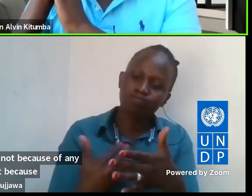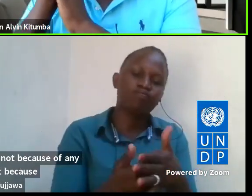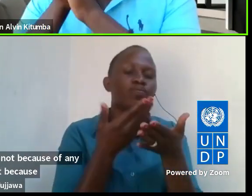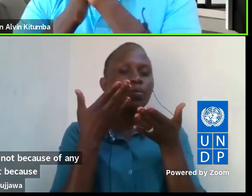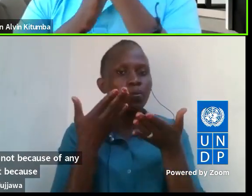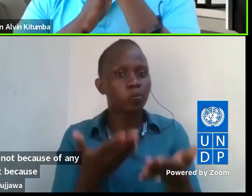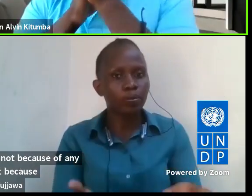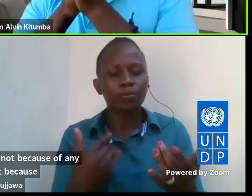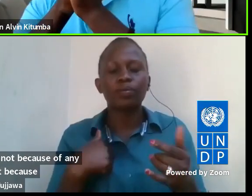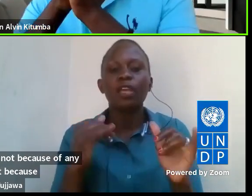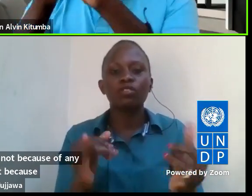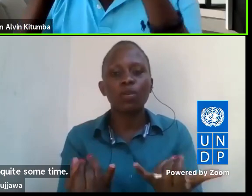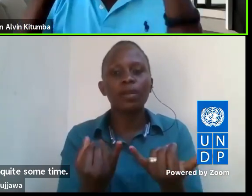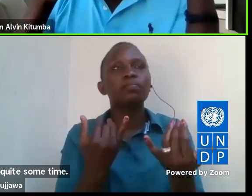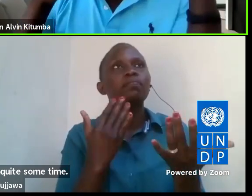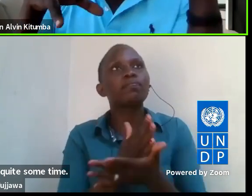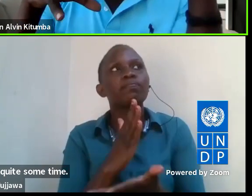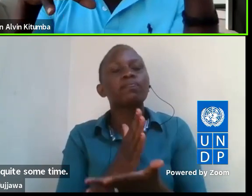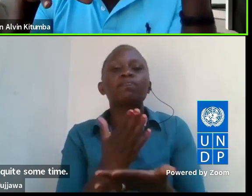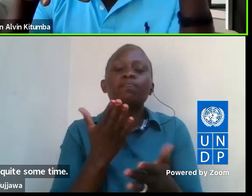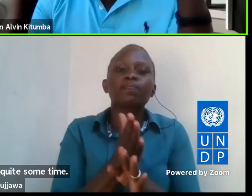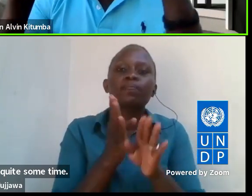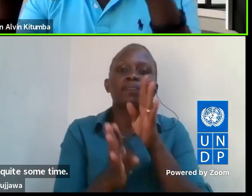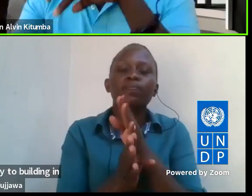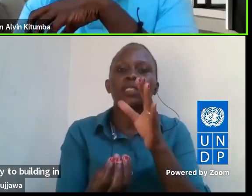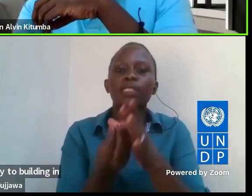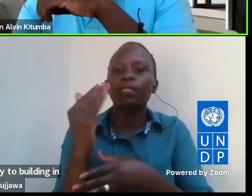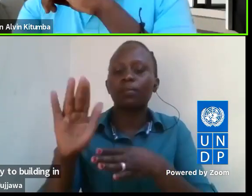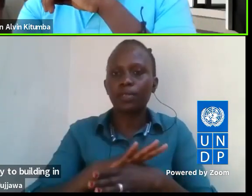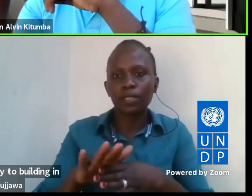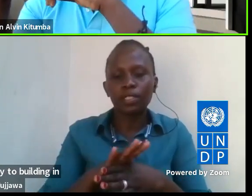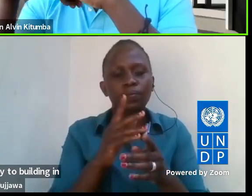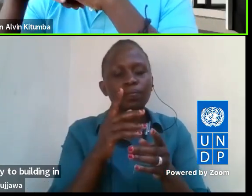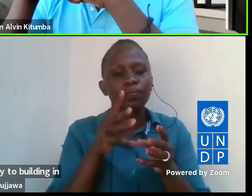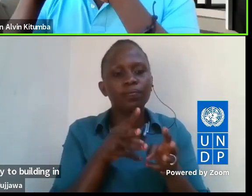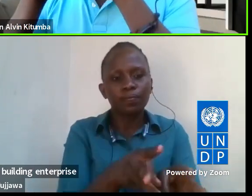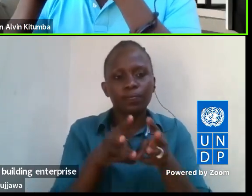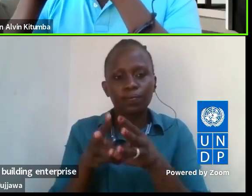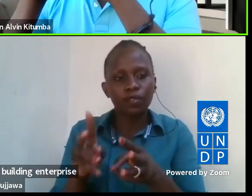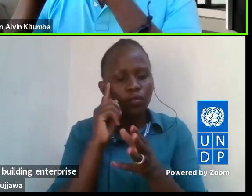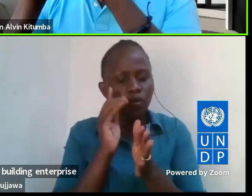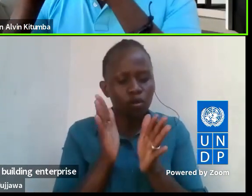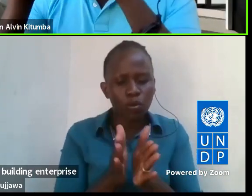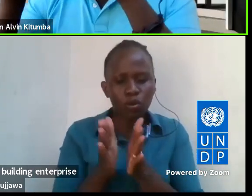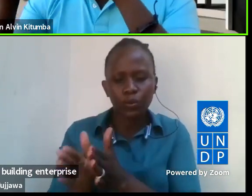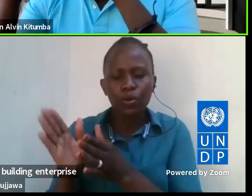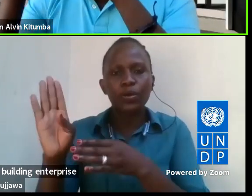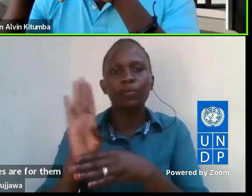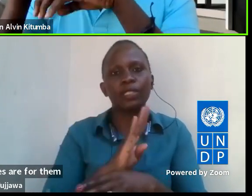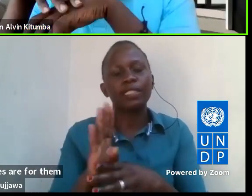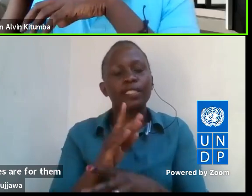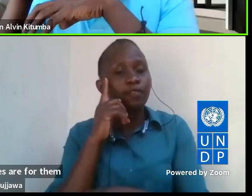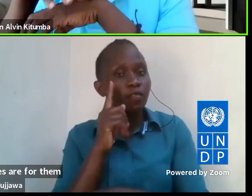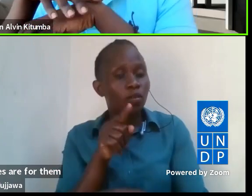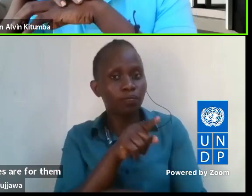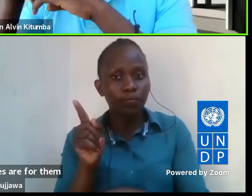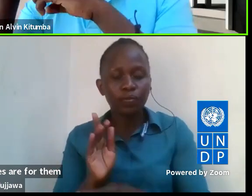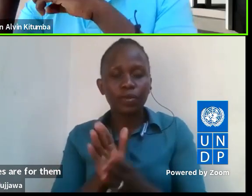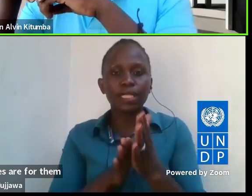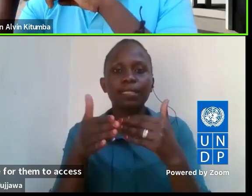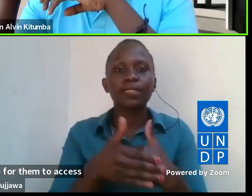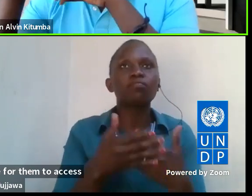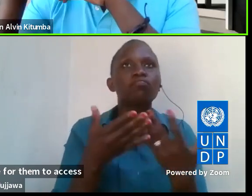Pay, we're literally building enterprise tools, but for small businesses, for them to access credit from banks